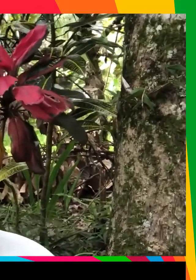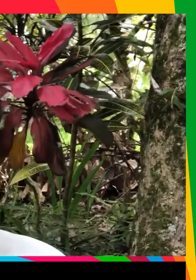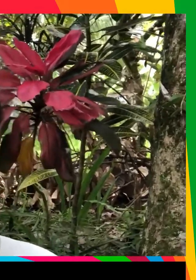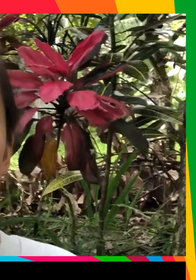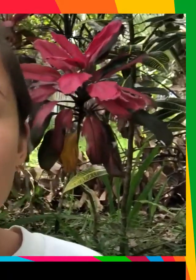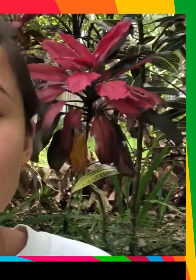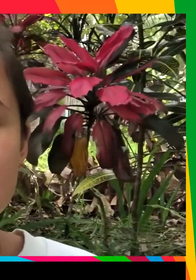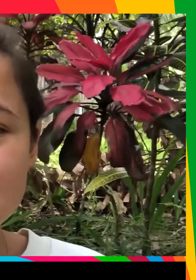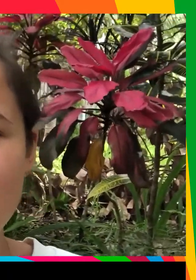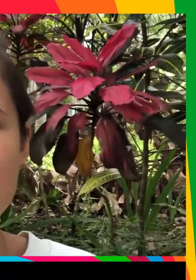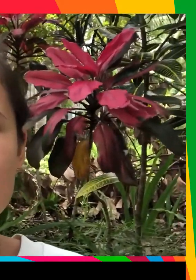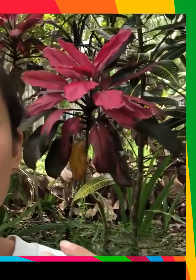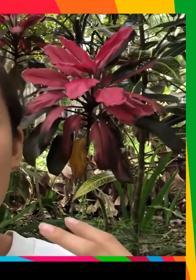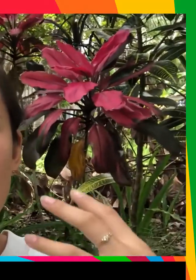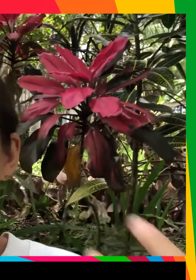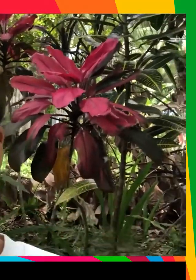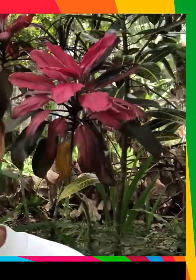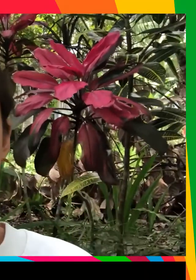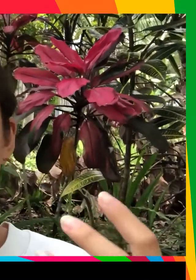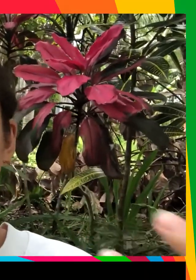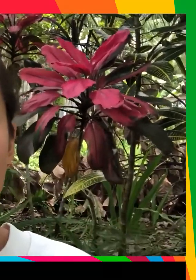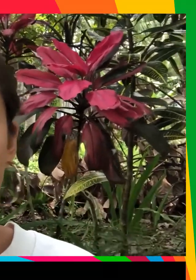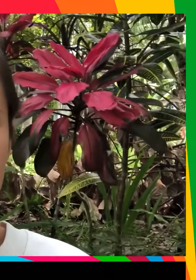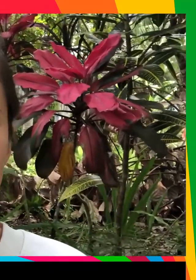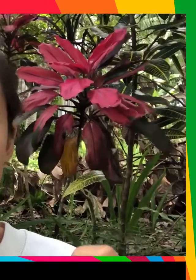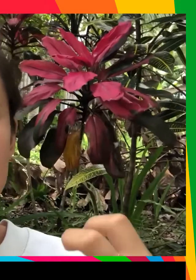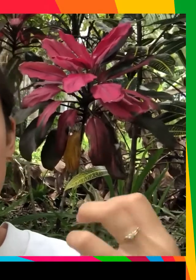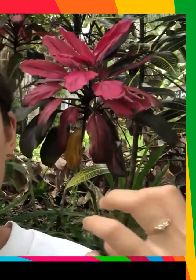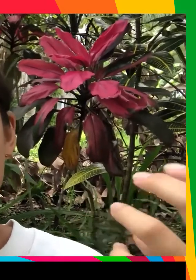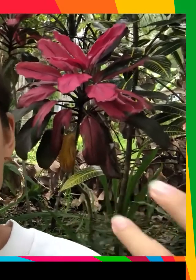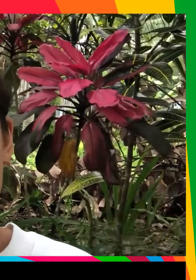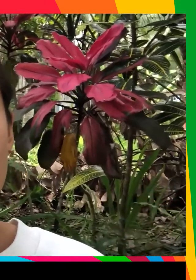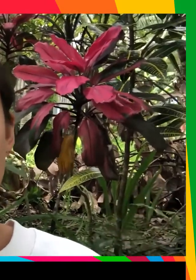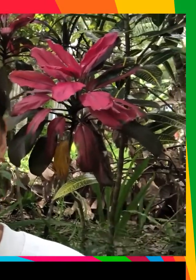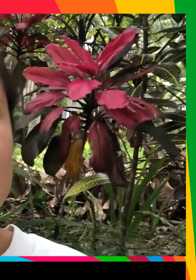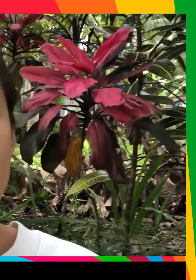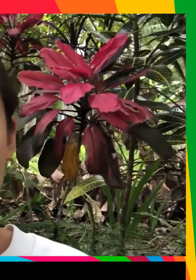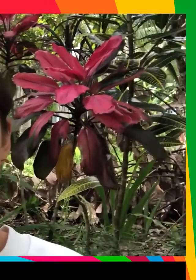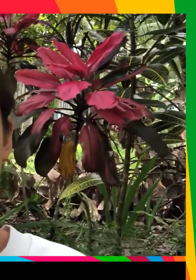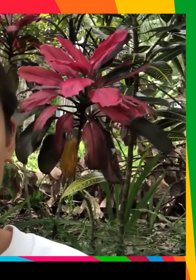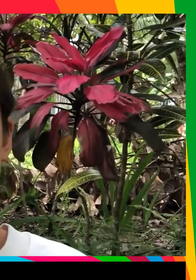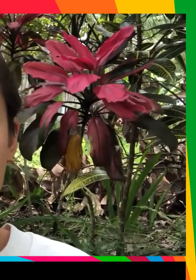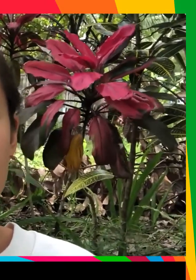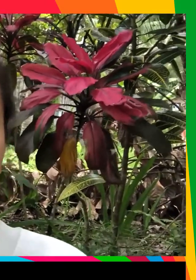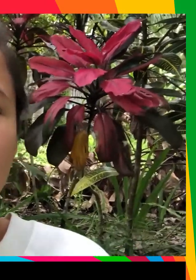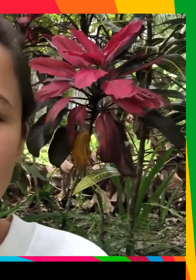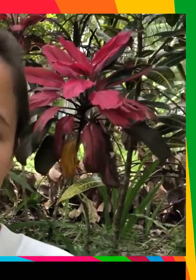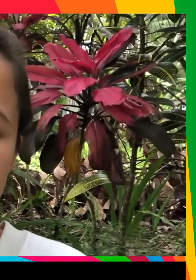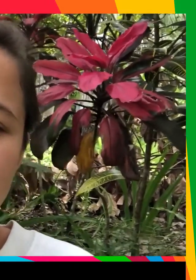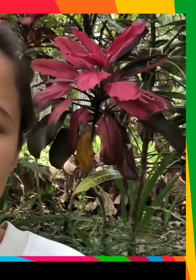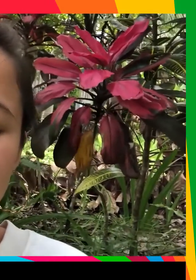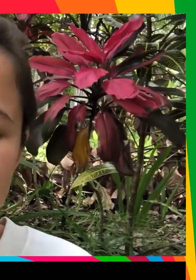start, allowing us the space to innovate, become entrepreneurs, you know, think big, ask big and hard questions, but also